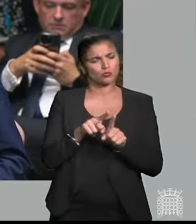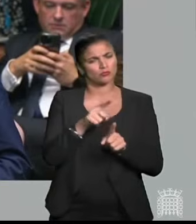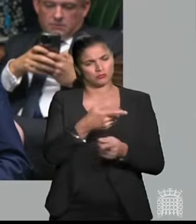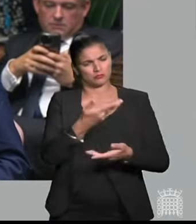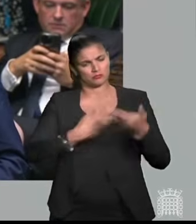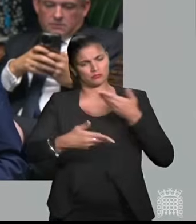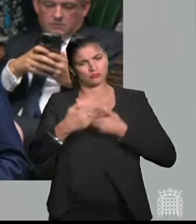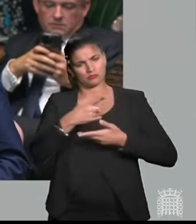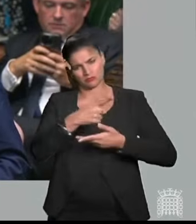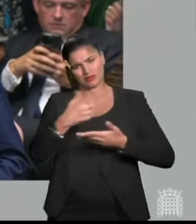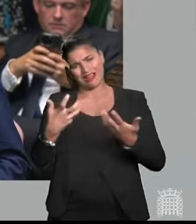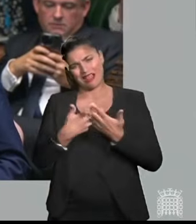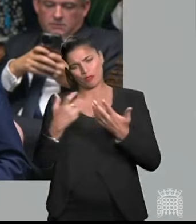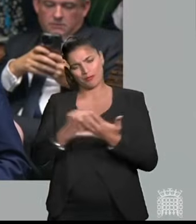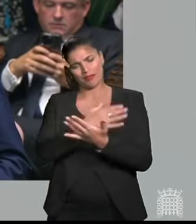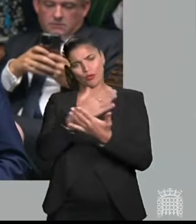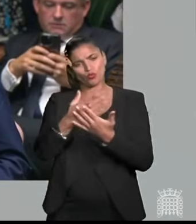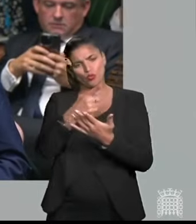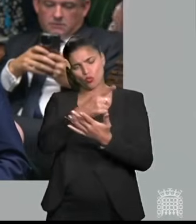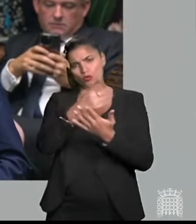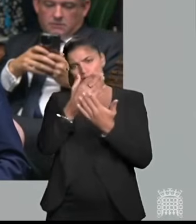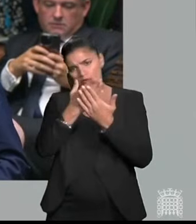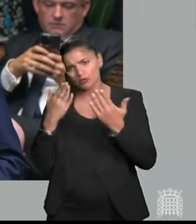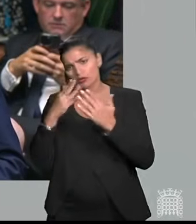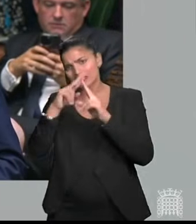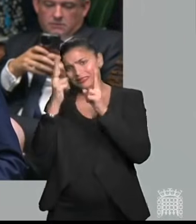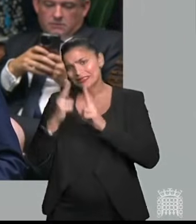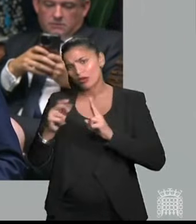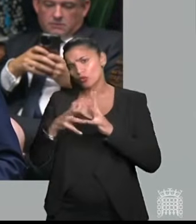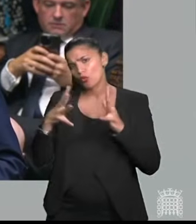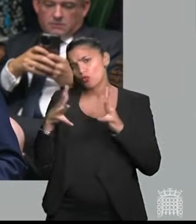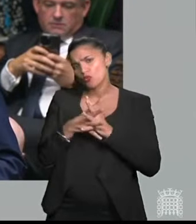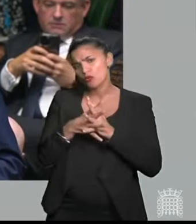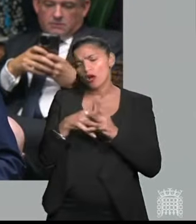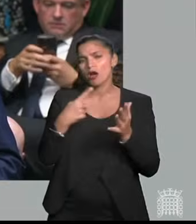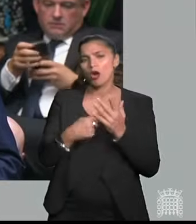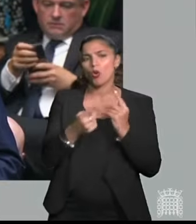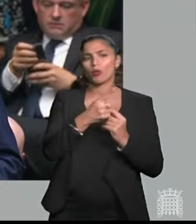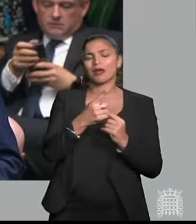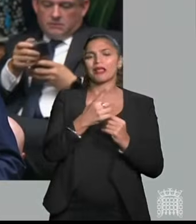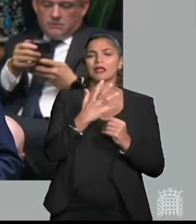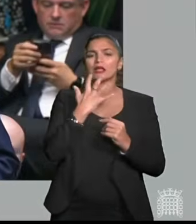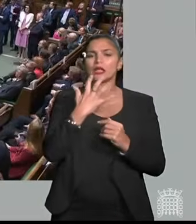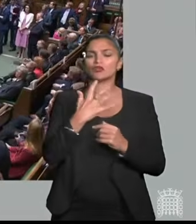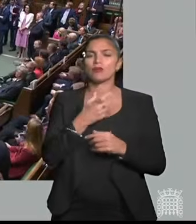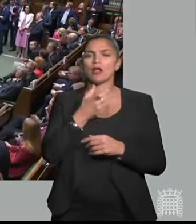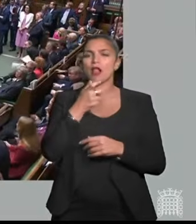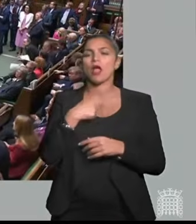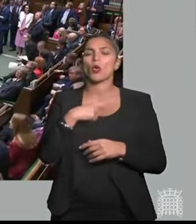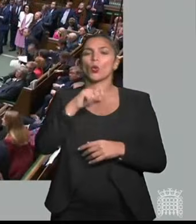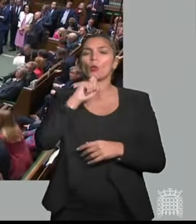that international law is adhered to beyond just statements from Israel's head of state?